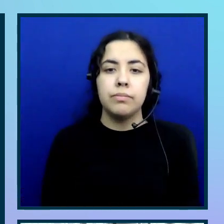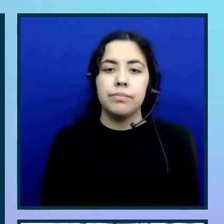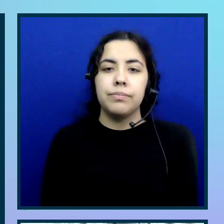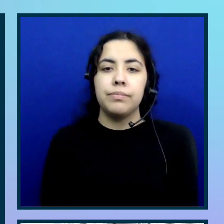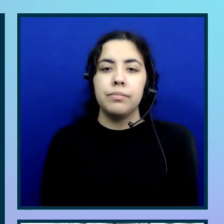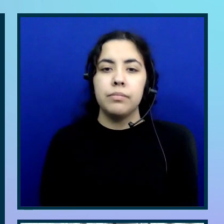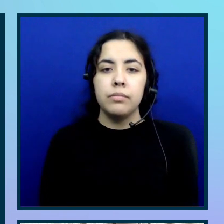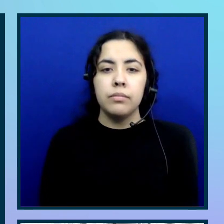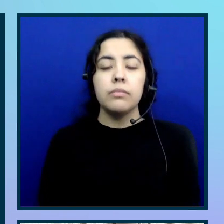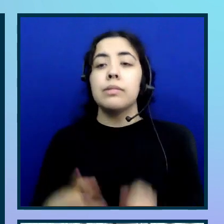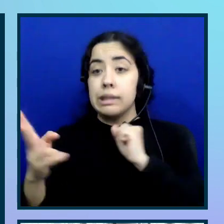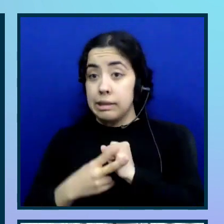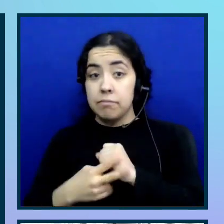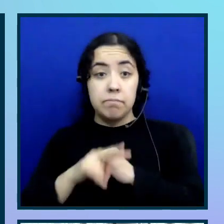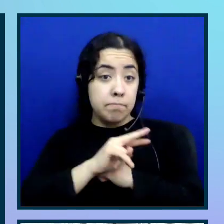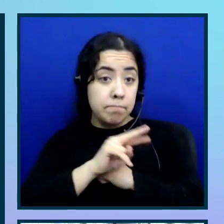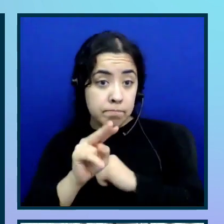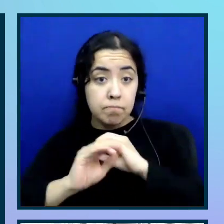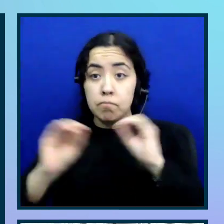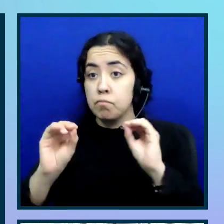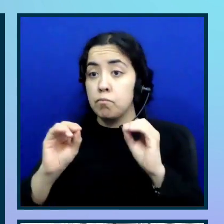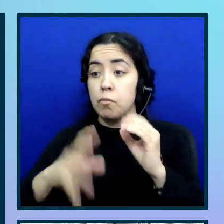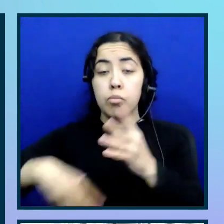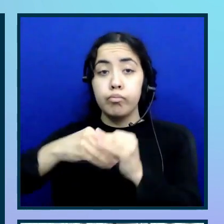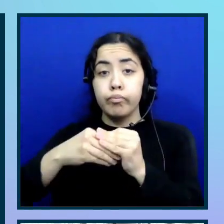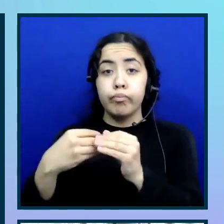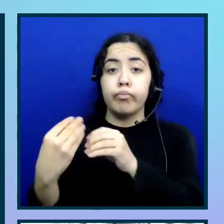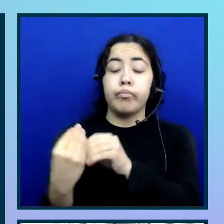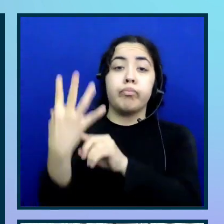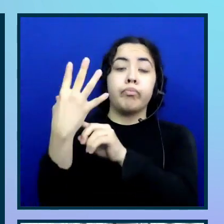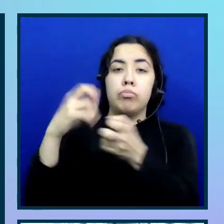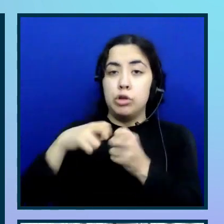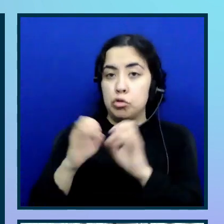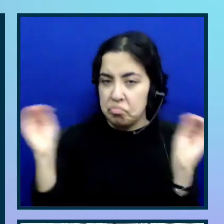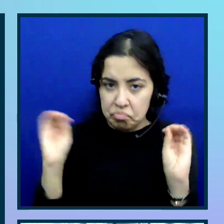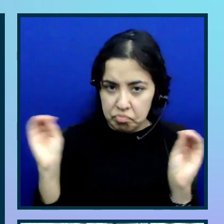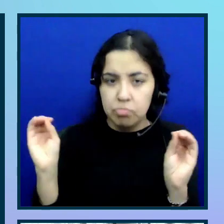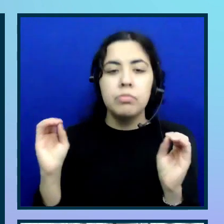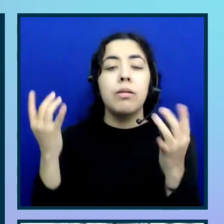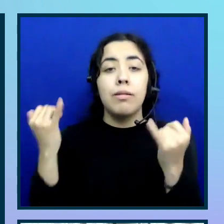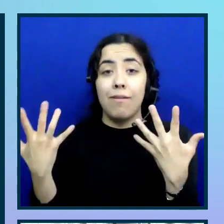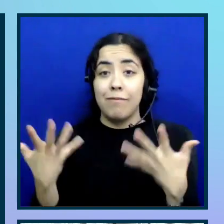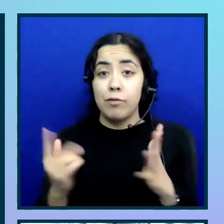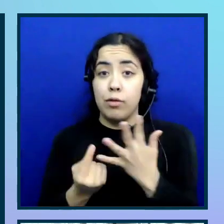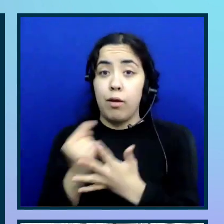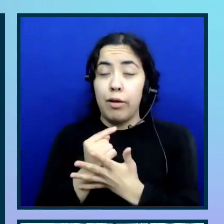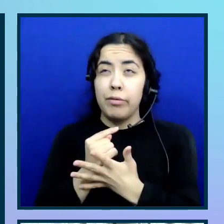So now I can see here, there was no additional issues that were raised for me changing the values. So now that we've